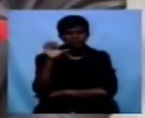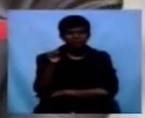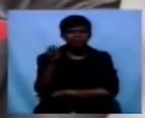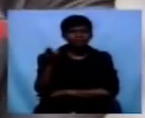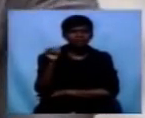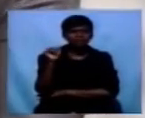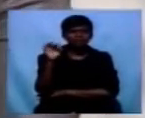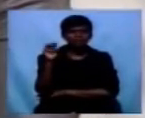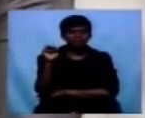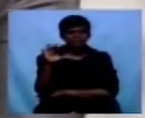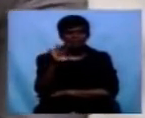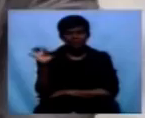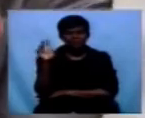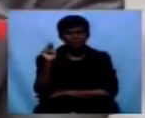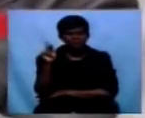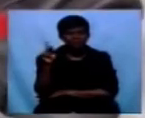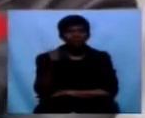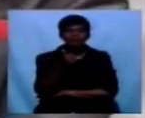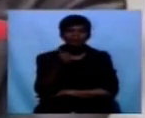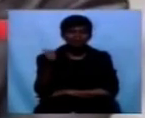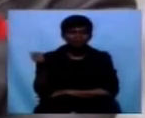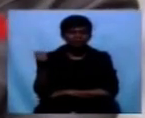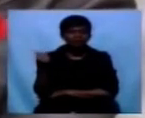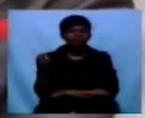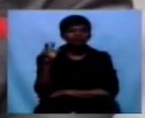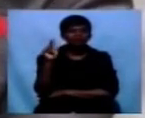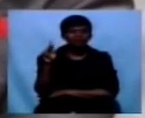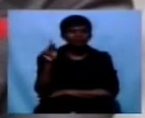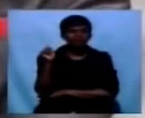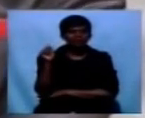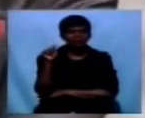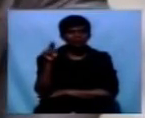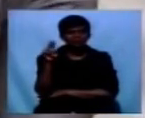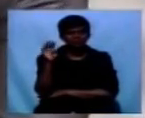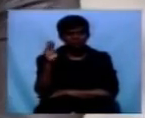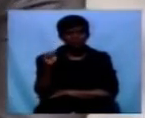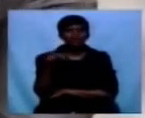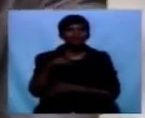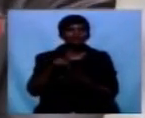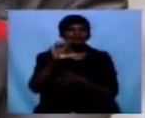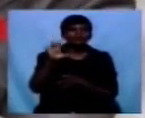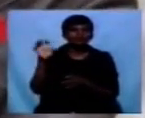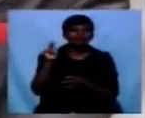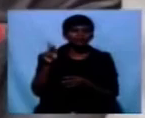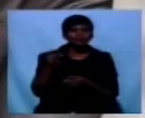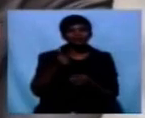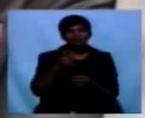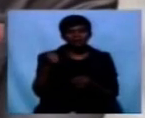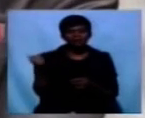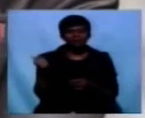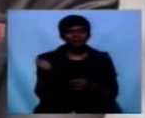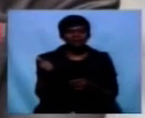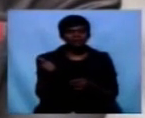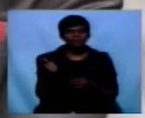Shimabala. They'll pay 500 kwacha. They'll find a toll facility at Katuba. They'll pay 500 kwacha. They'll find a toll facility